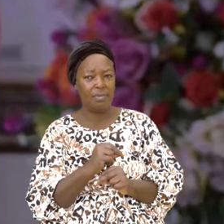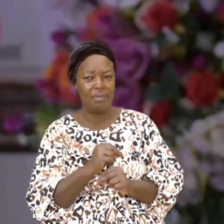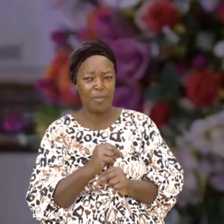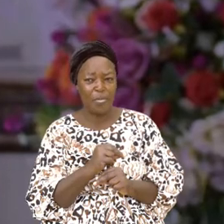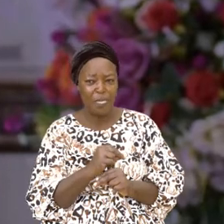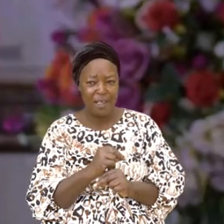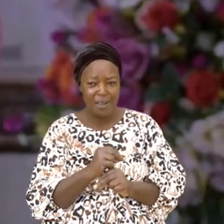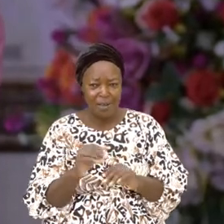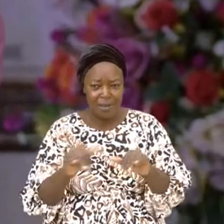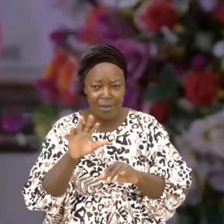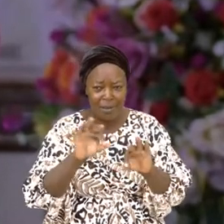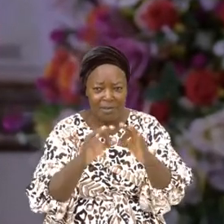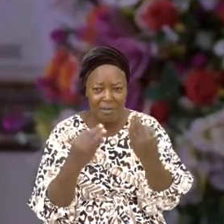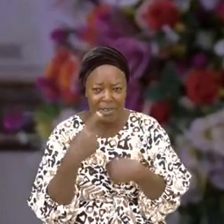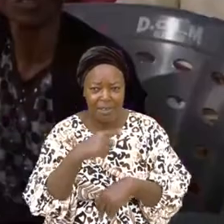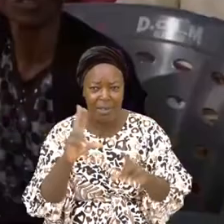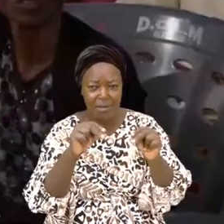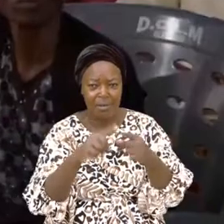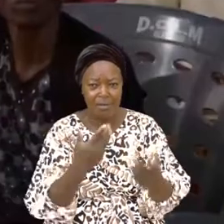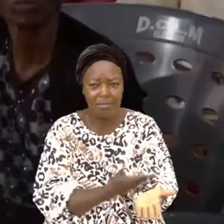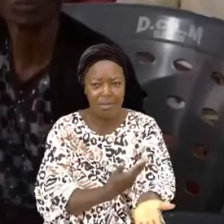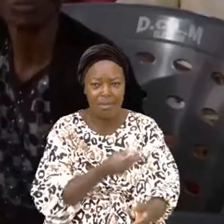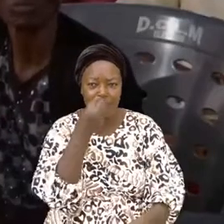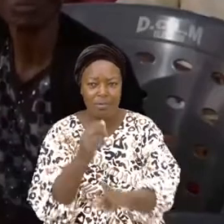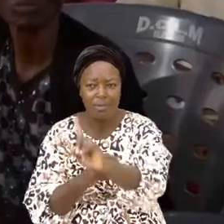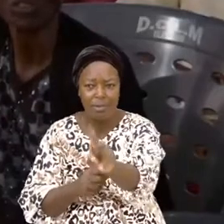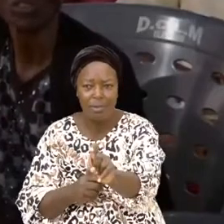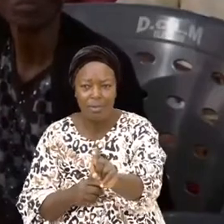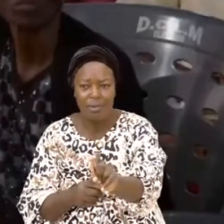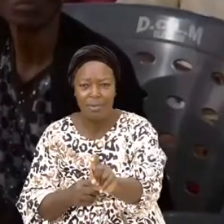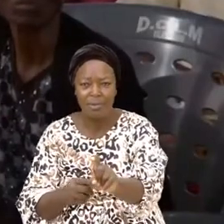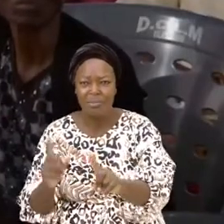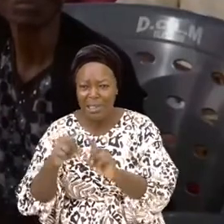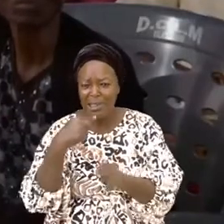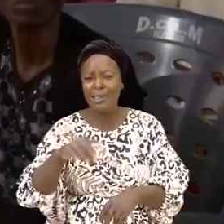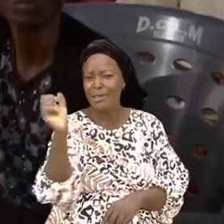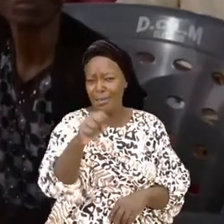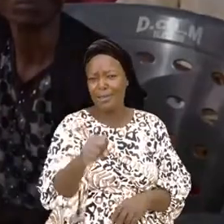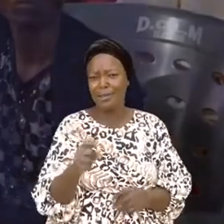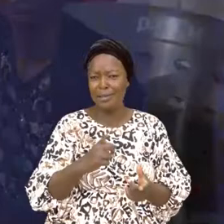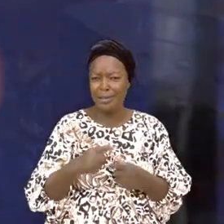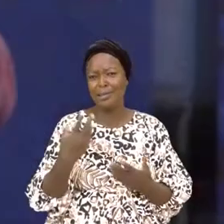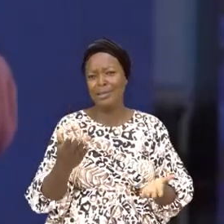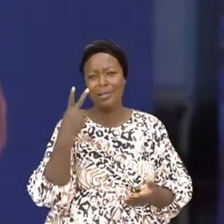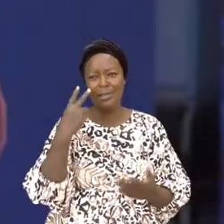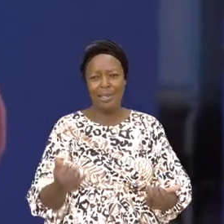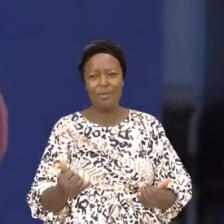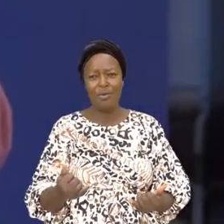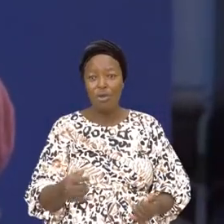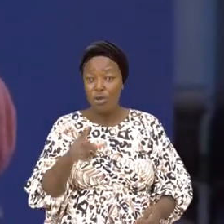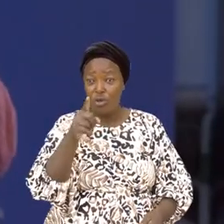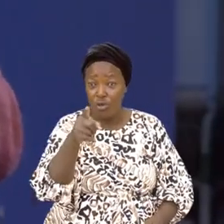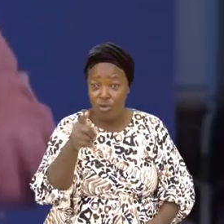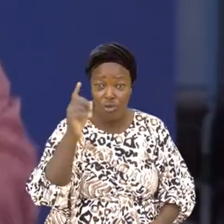Does your family say no for breakfast? He says, yes. Say now, it will